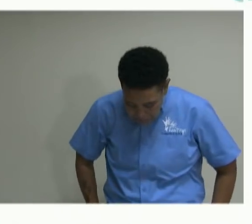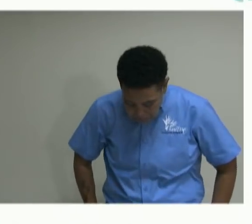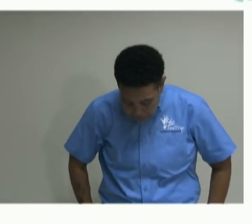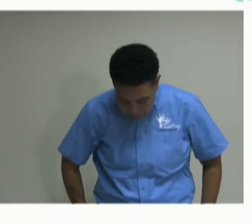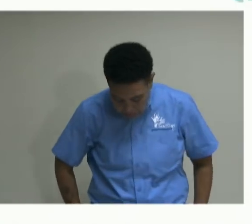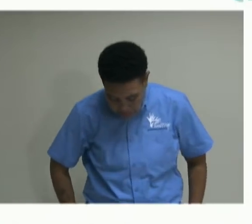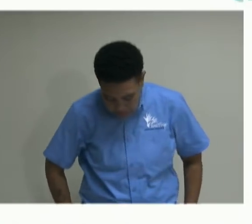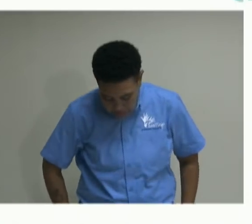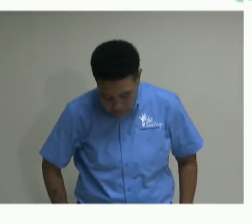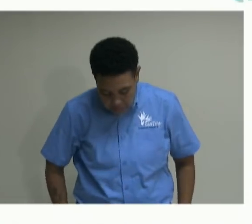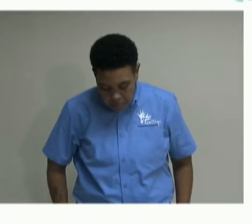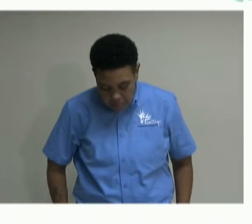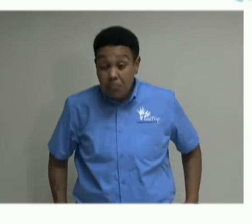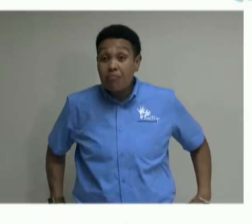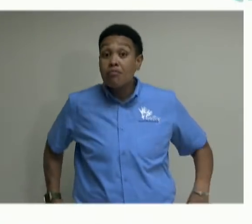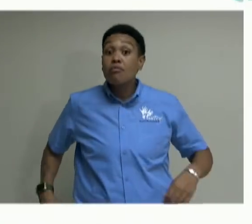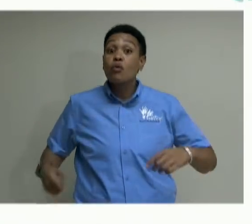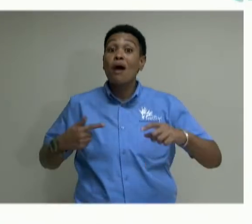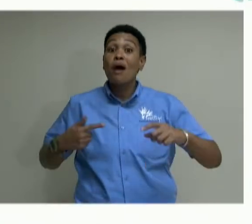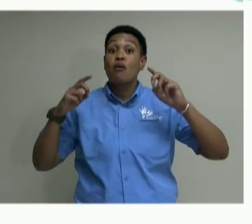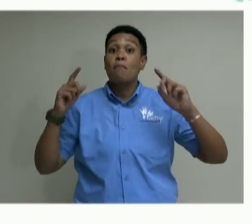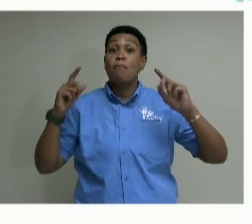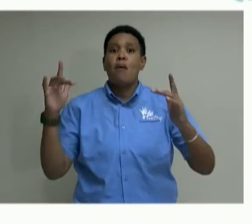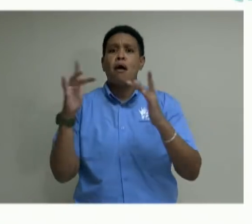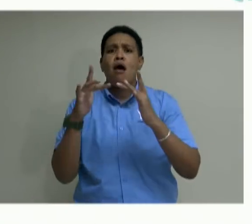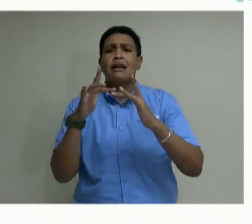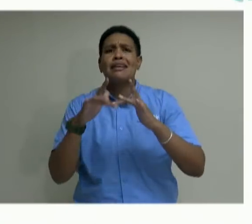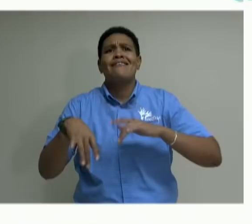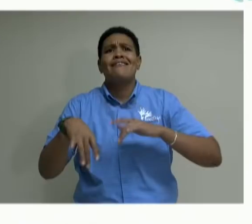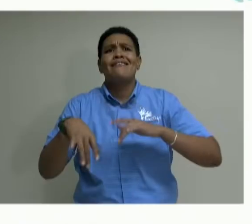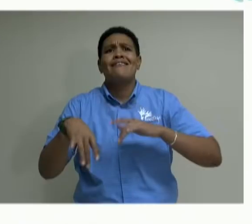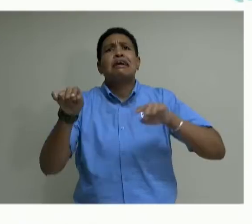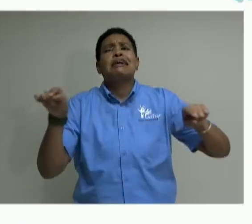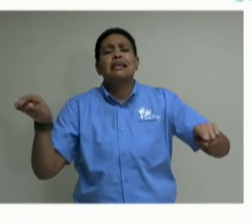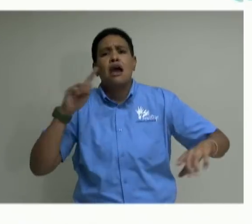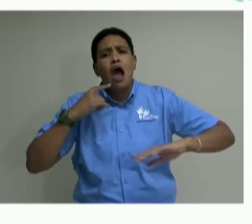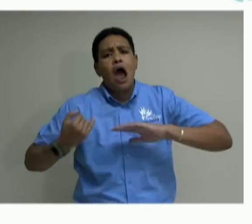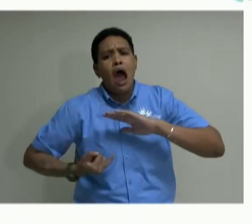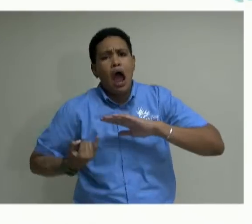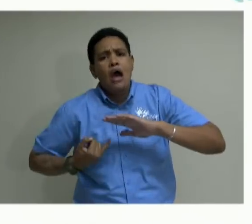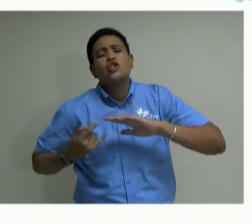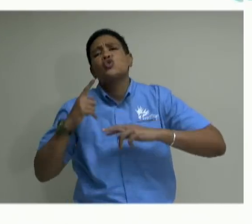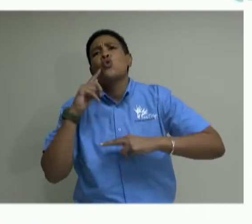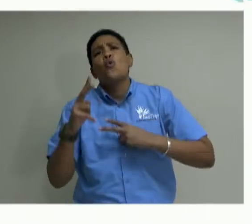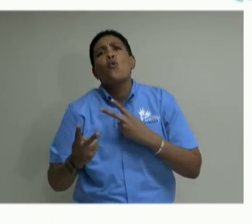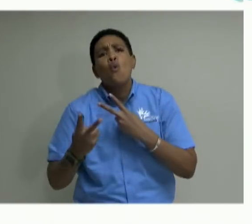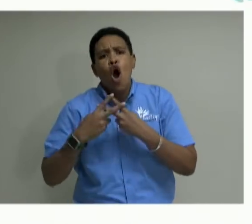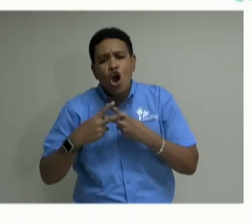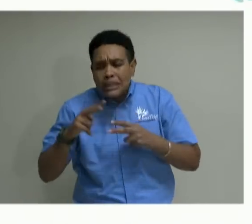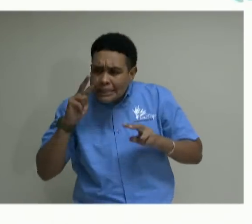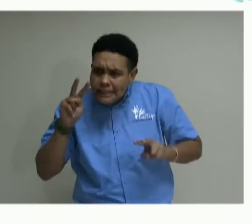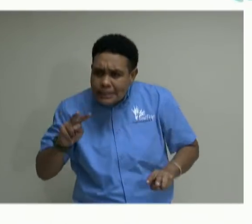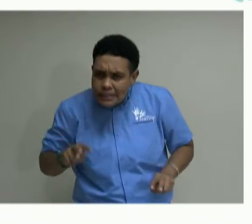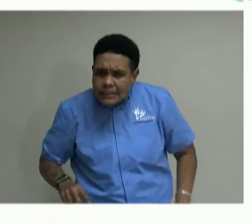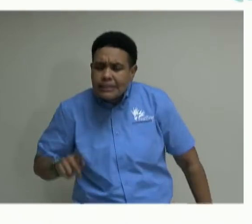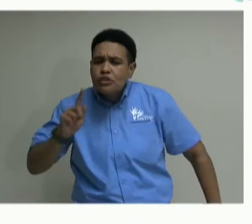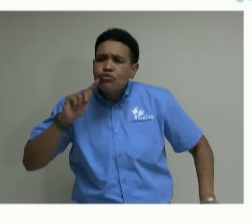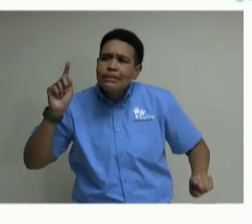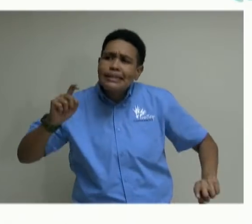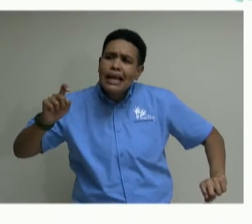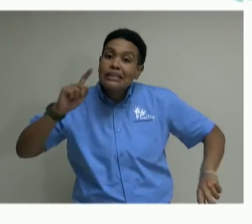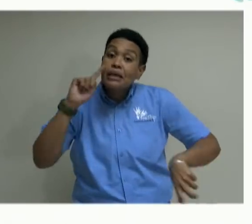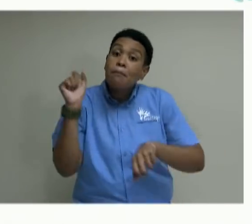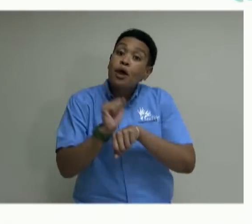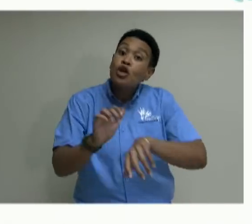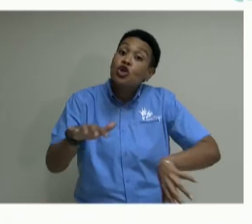Doing our prompt contact tracing, isolation, quarantining, testing,